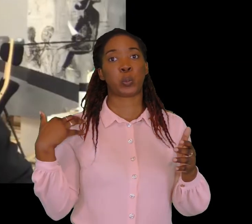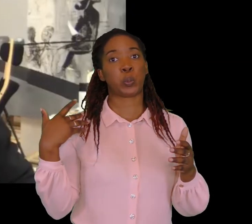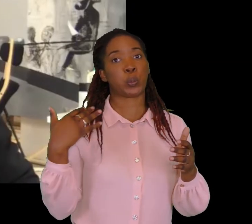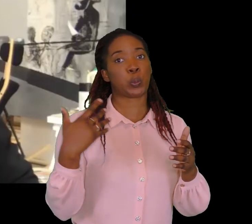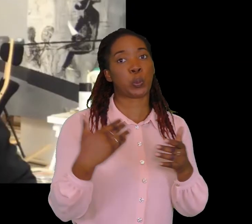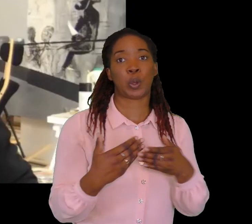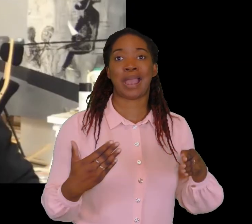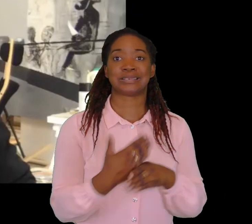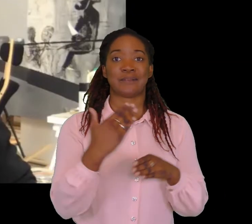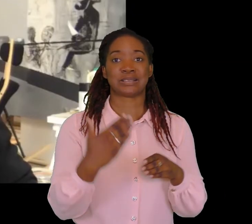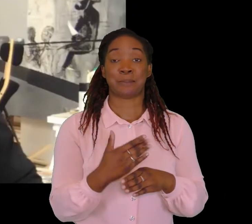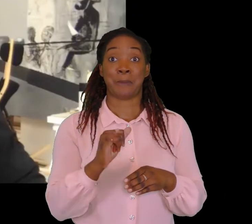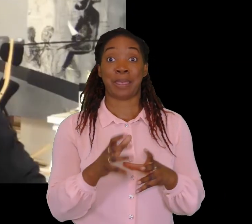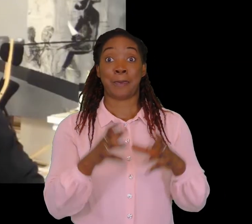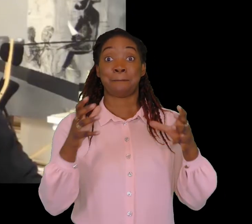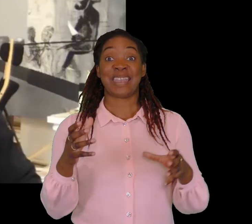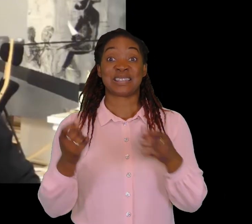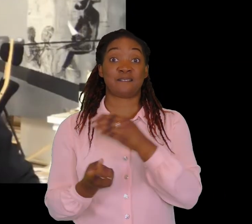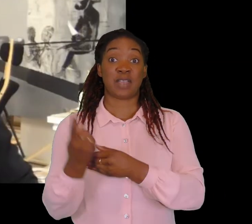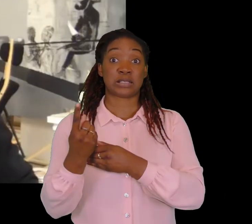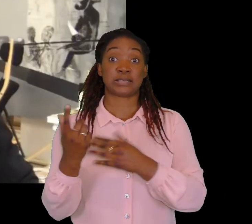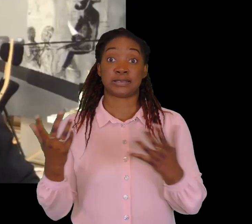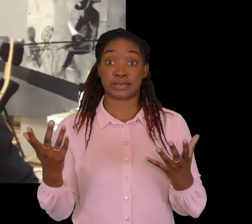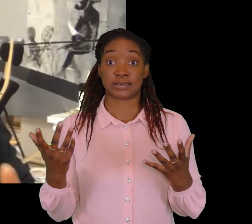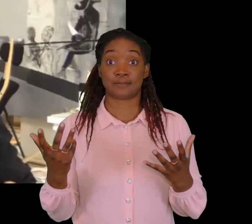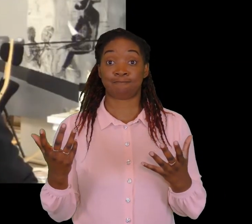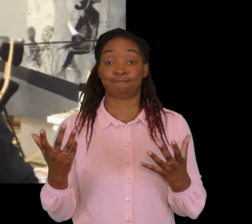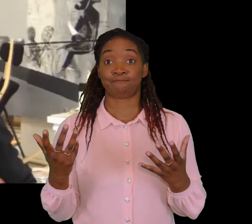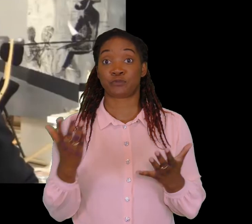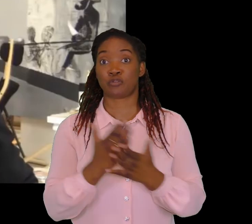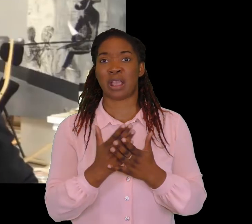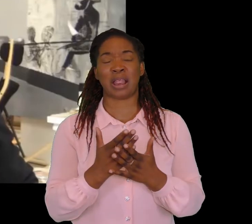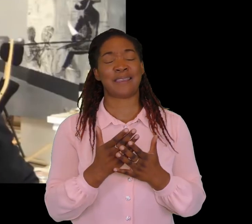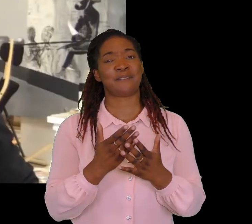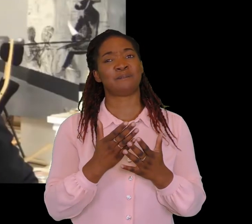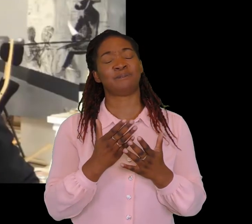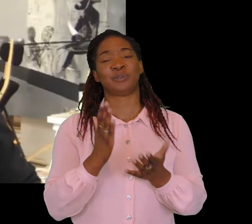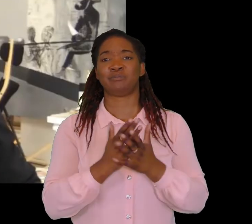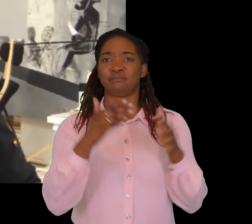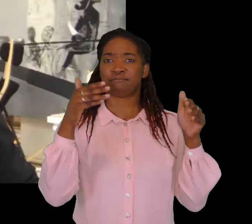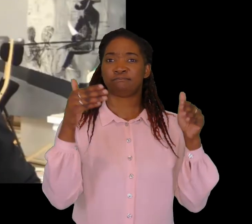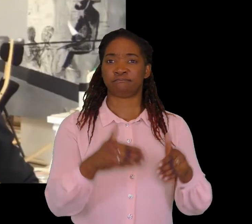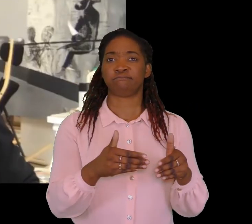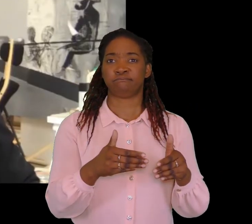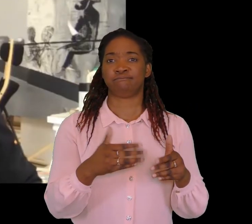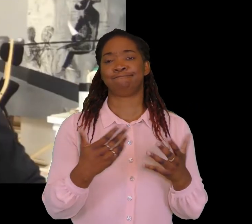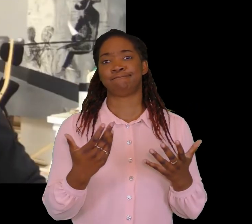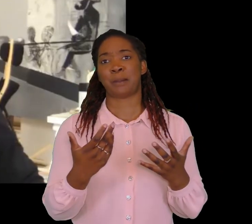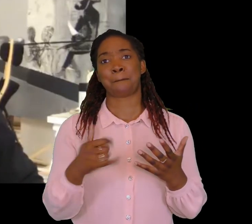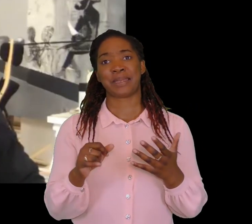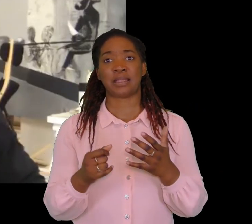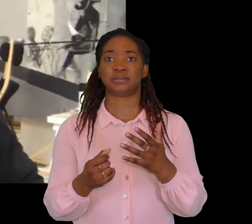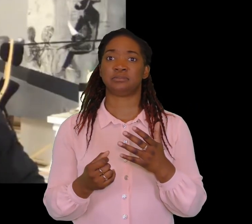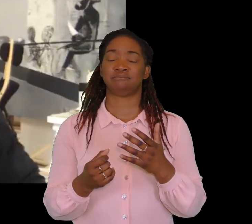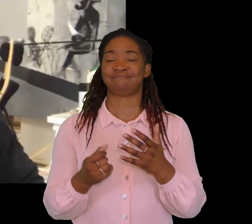of the activities, even if the biggest events or the a good number of the very landmarking, groundbreaking events